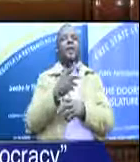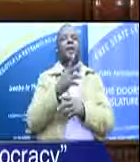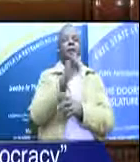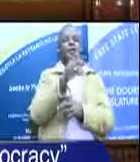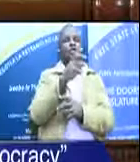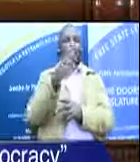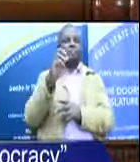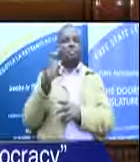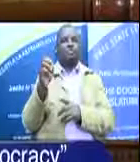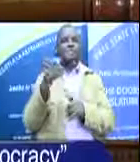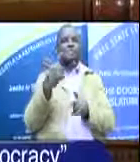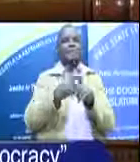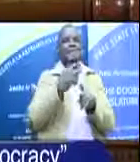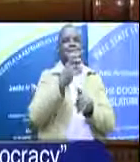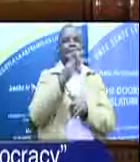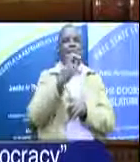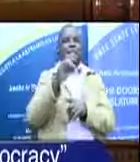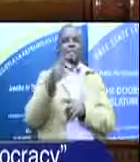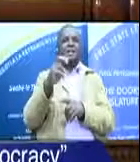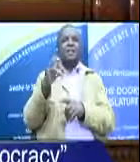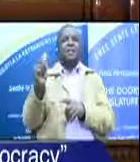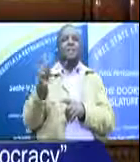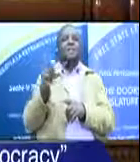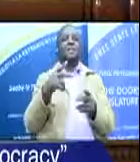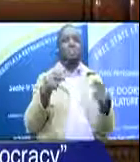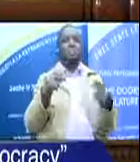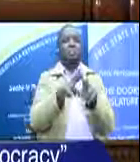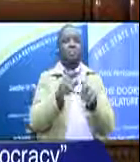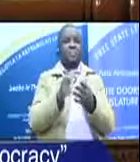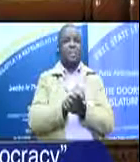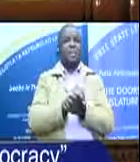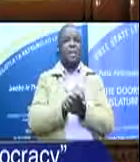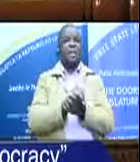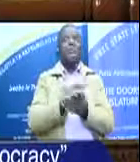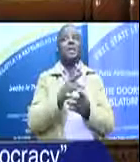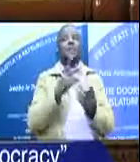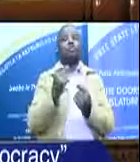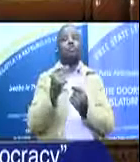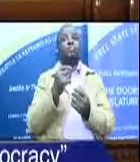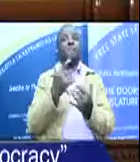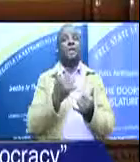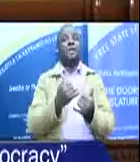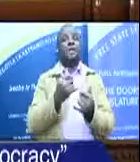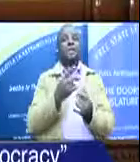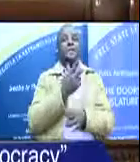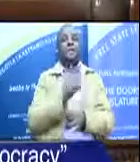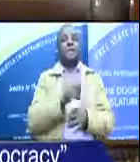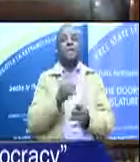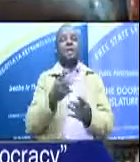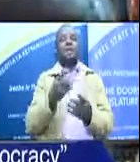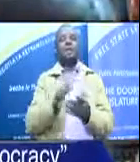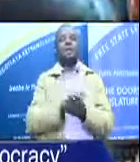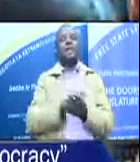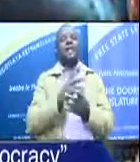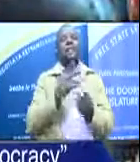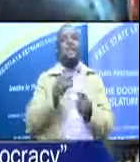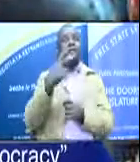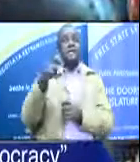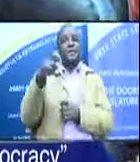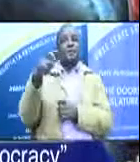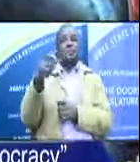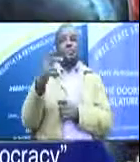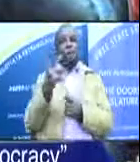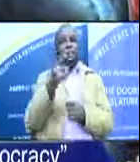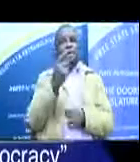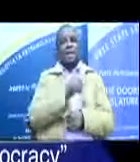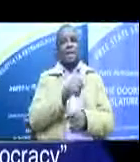Fezile Dabi respectively. Pre-booked patients to other clinical disciplines were seen on outreach to various